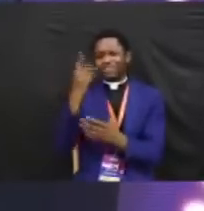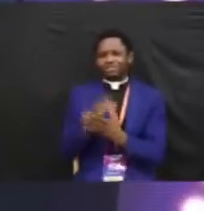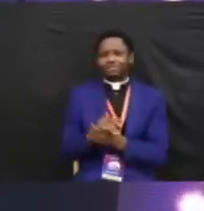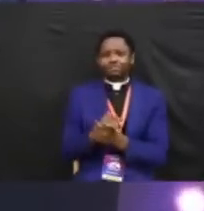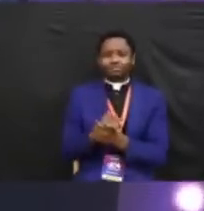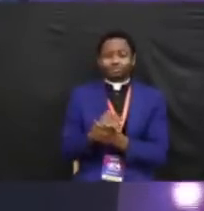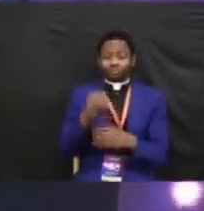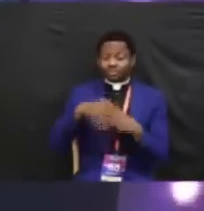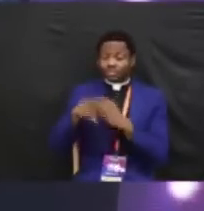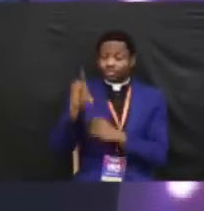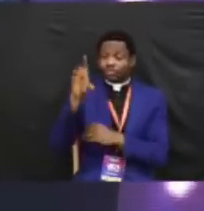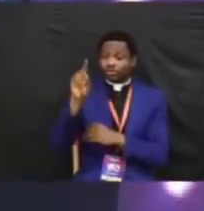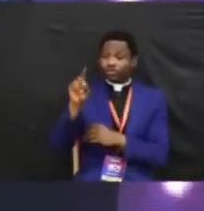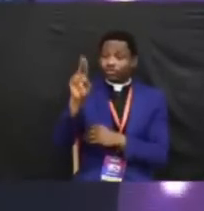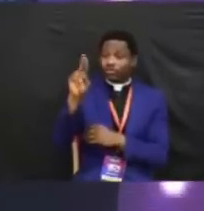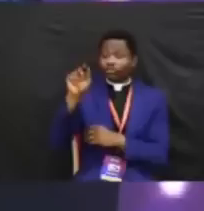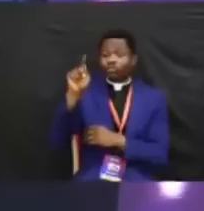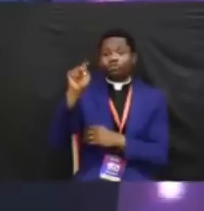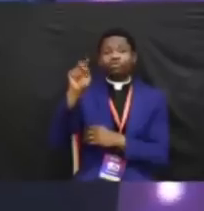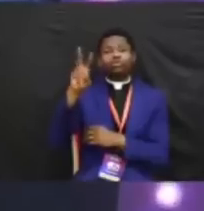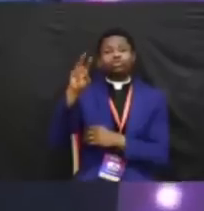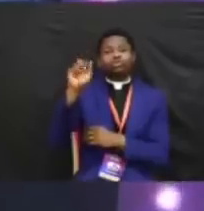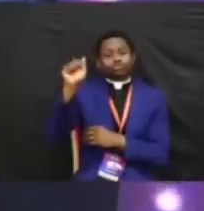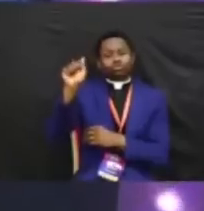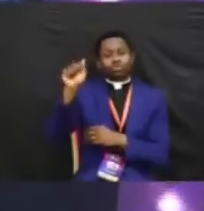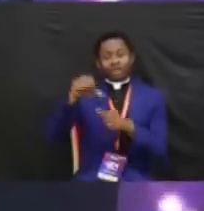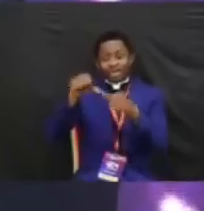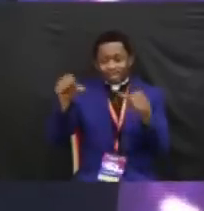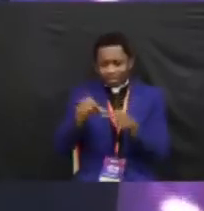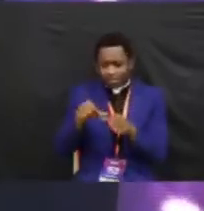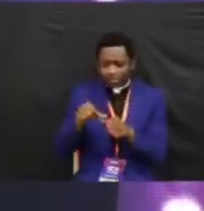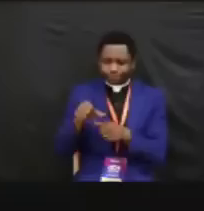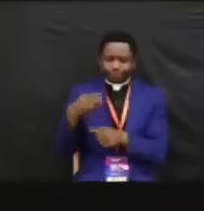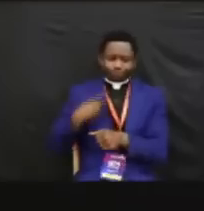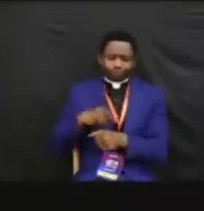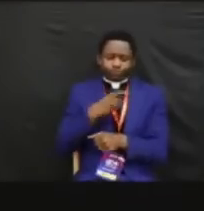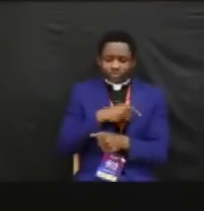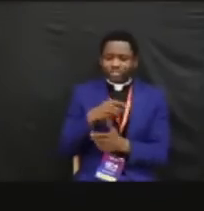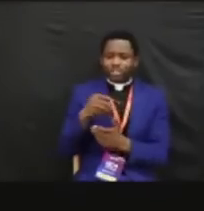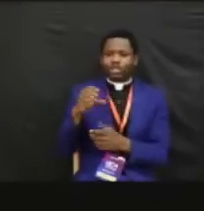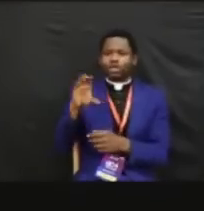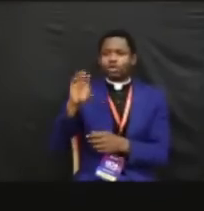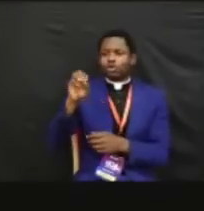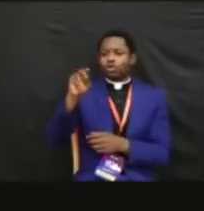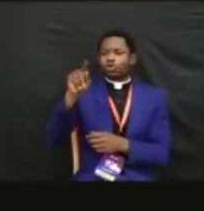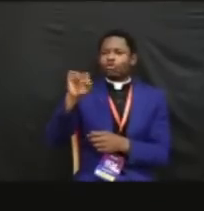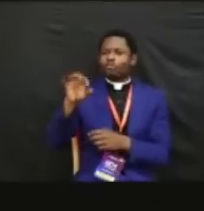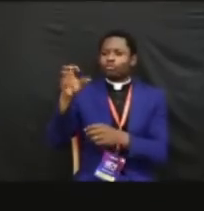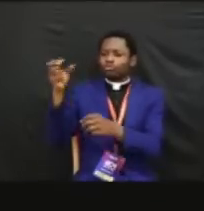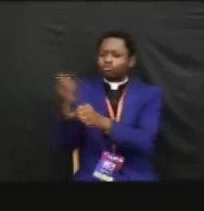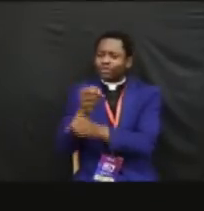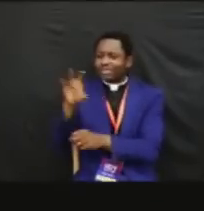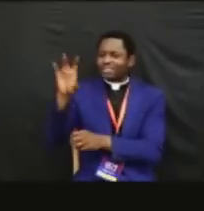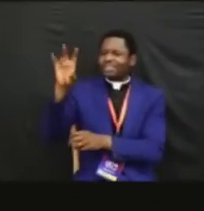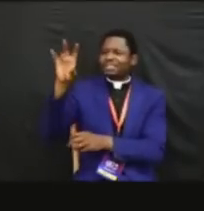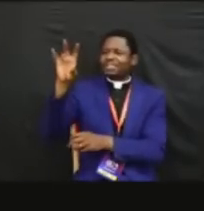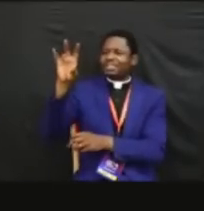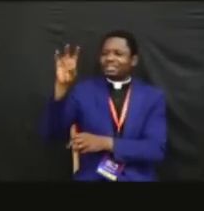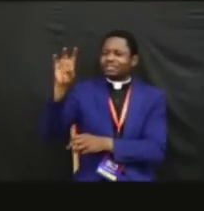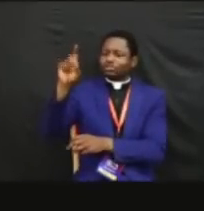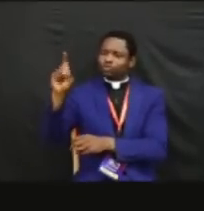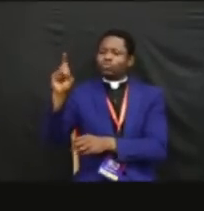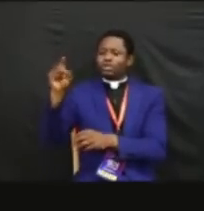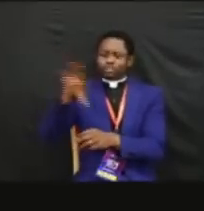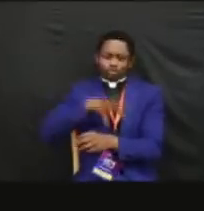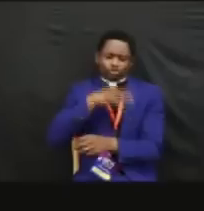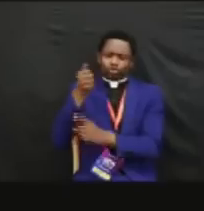in Dunwa area, Dickness Comfort Amaku of Dunwa area won 71 souls for the